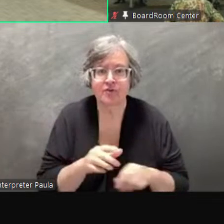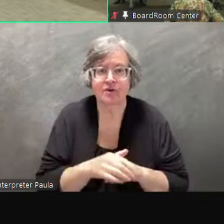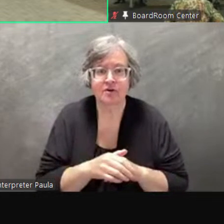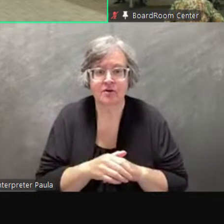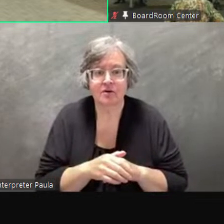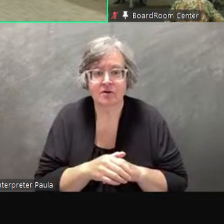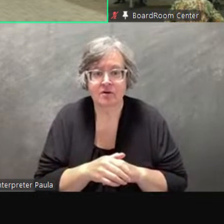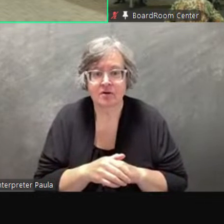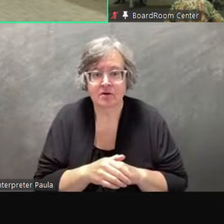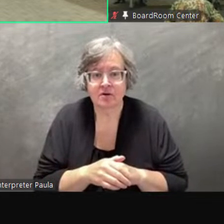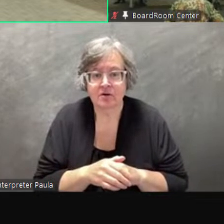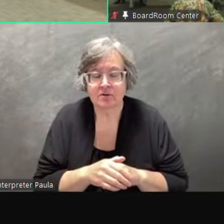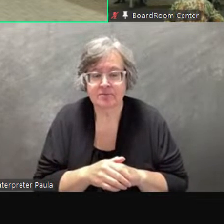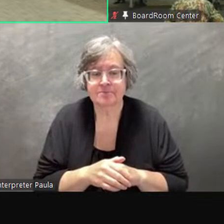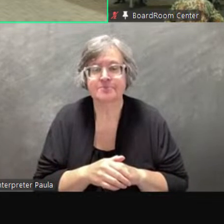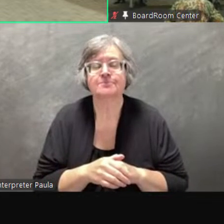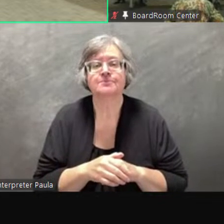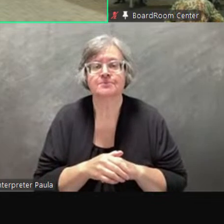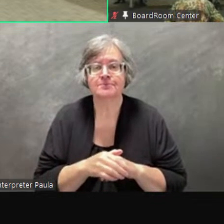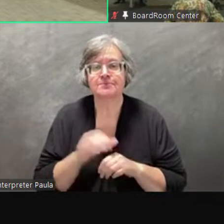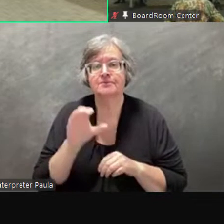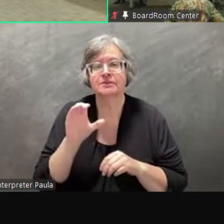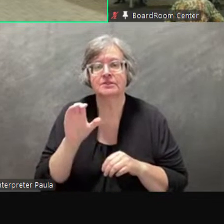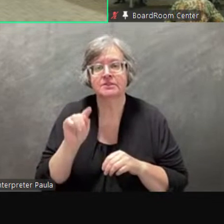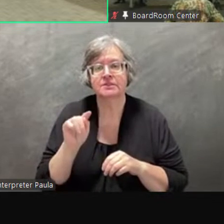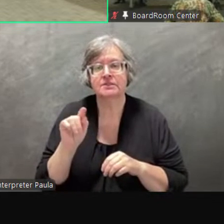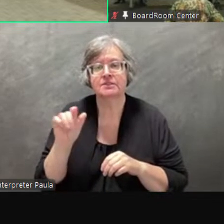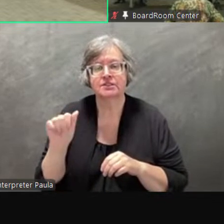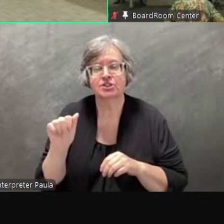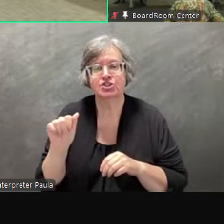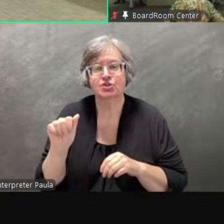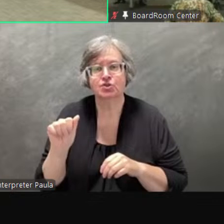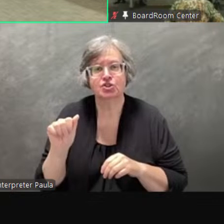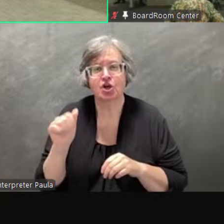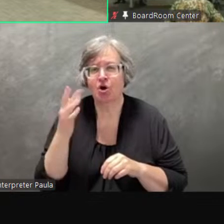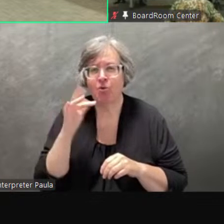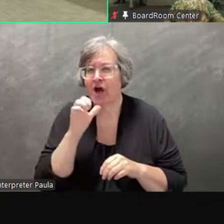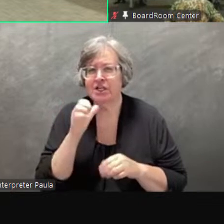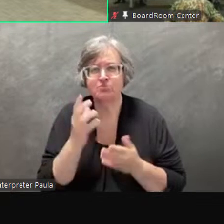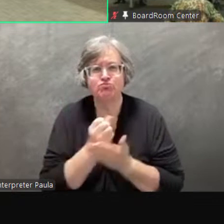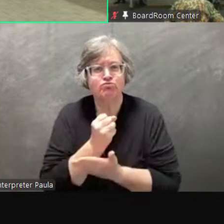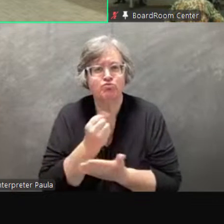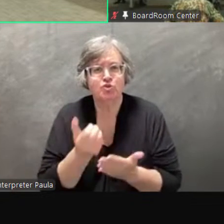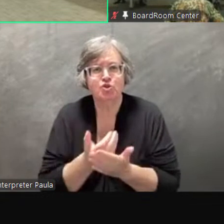is, why can't CTA embrace the new technology?